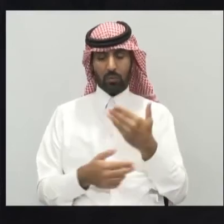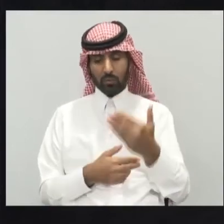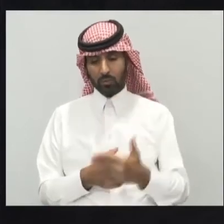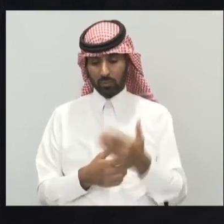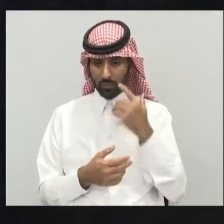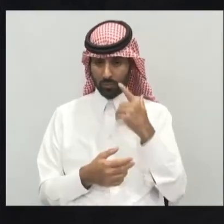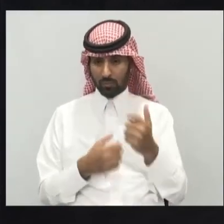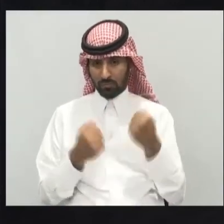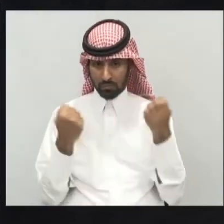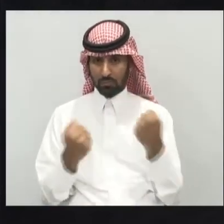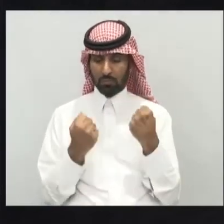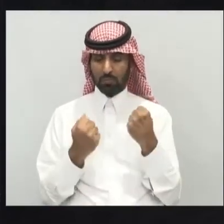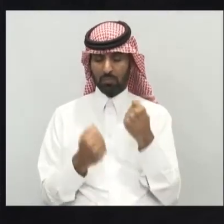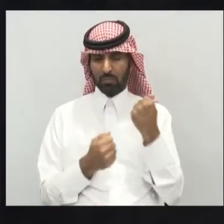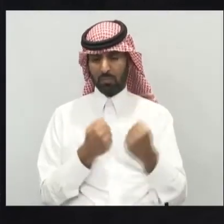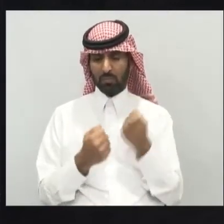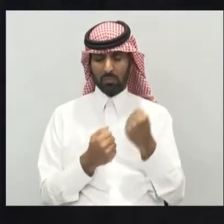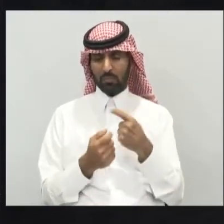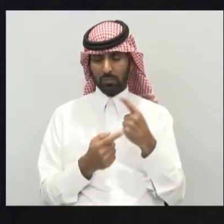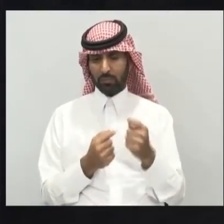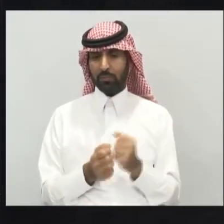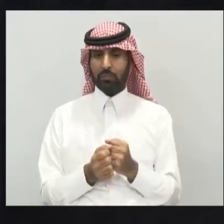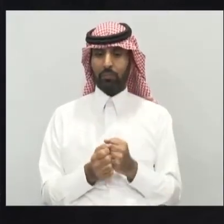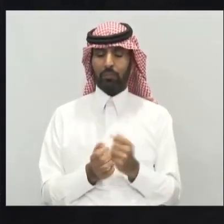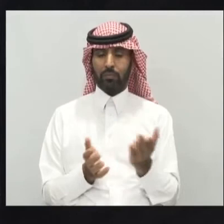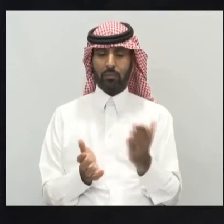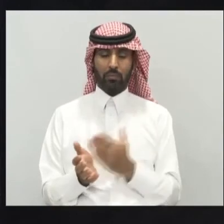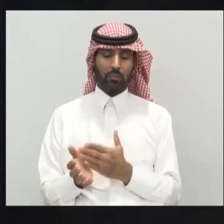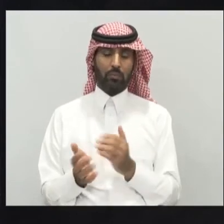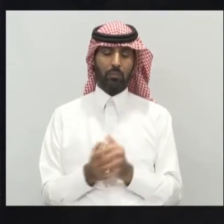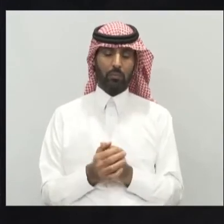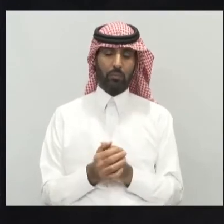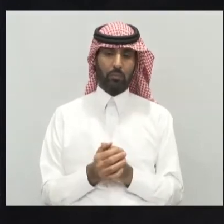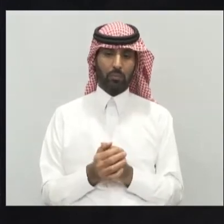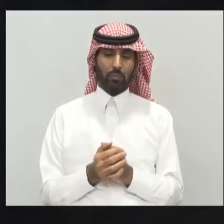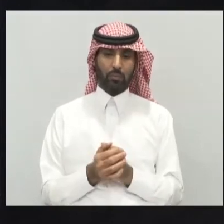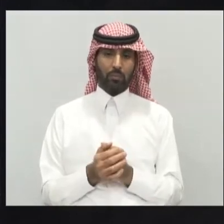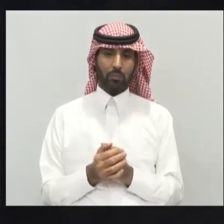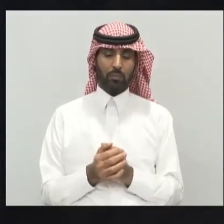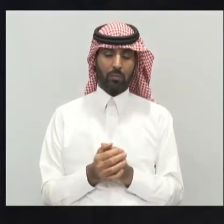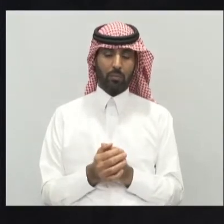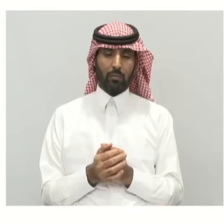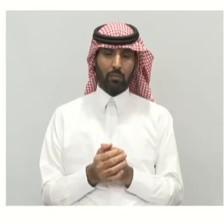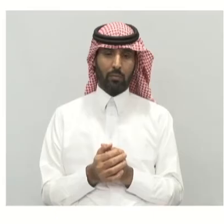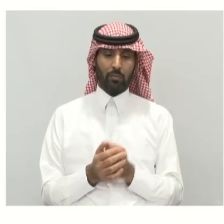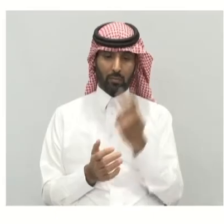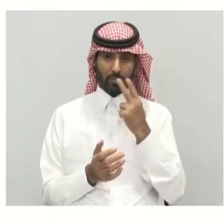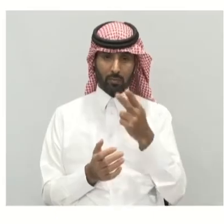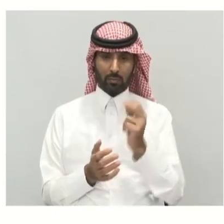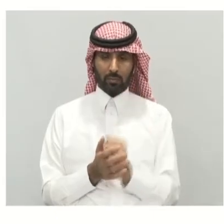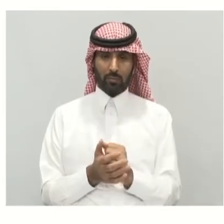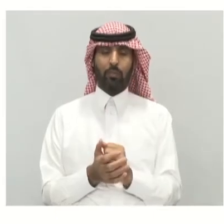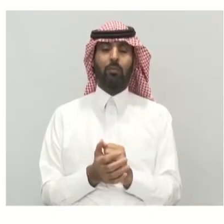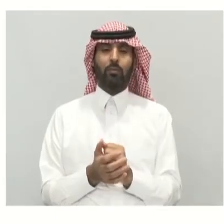really trained to do these exercises, to these activities and adventures, okay? Now let's